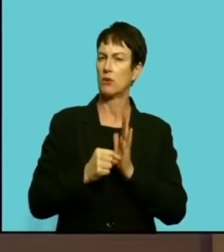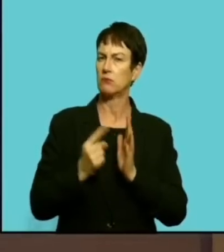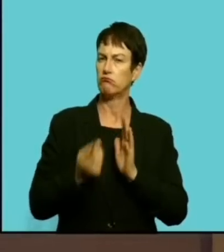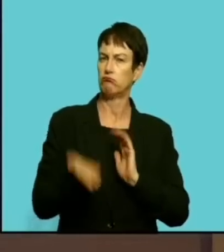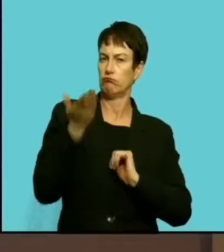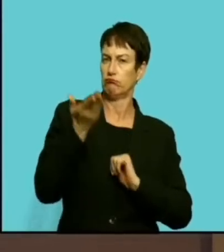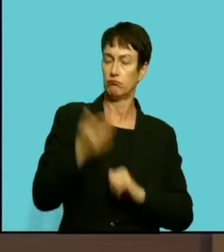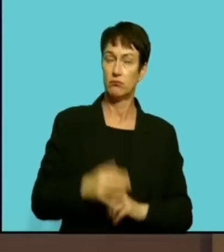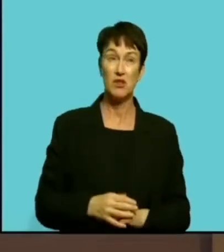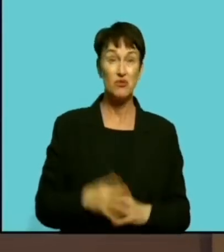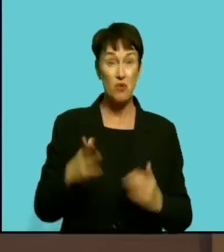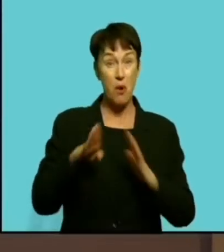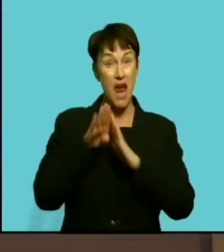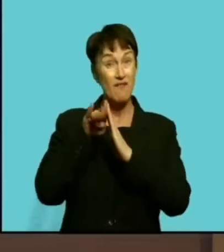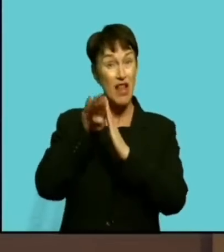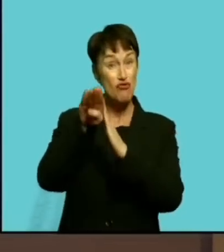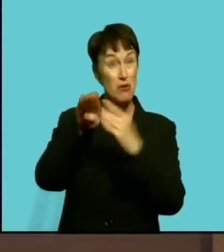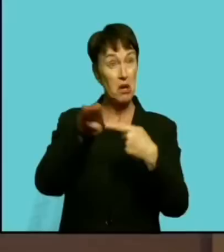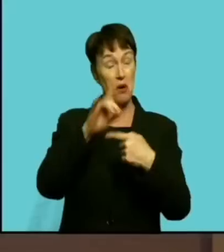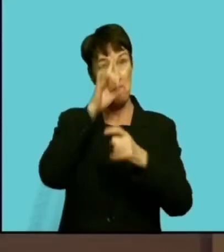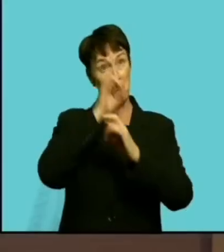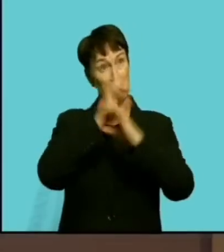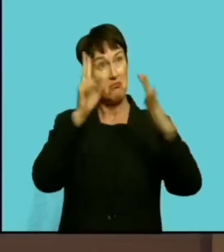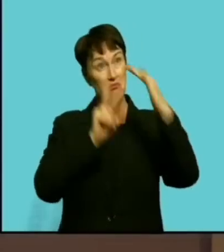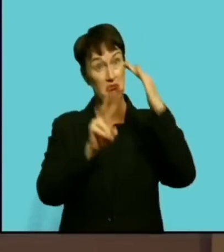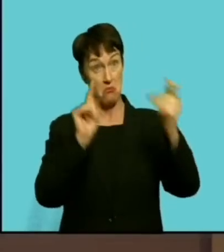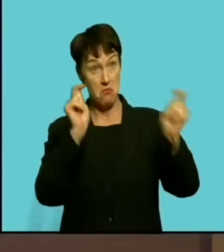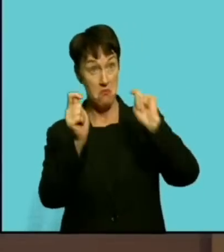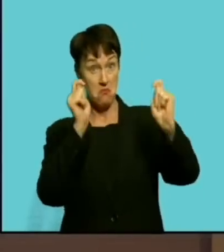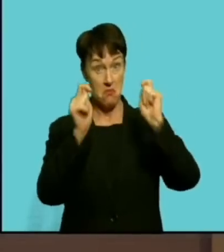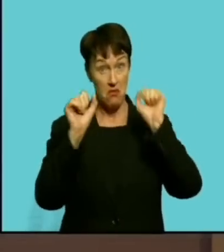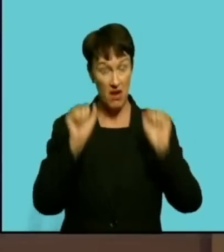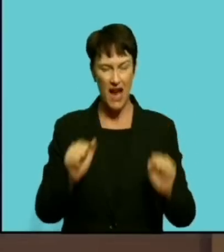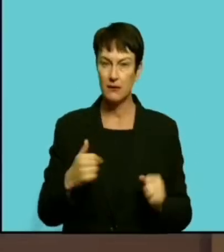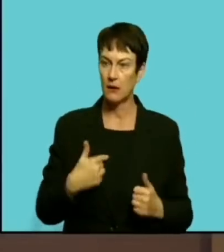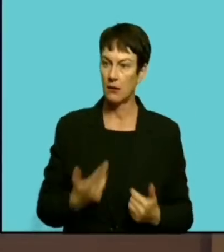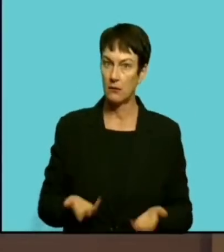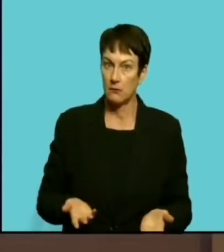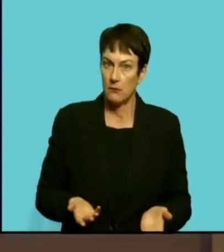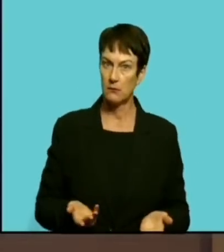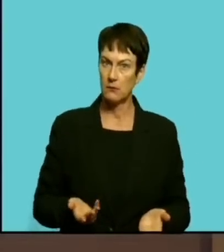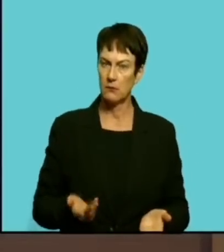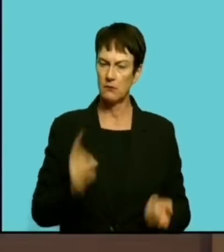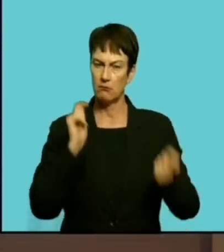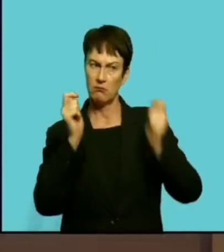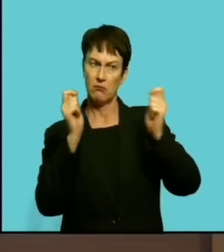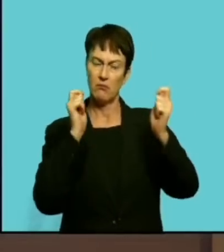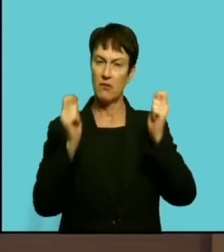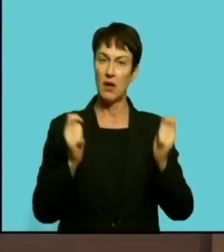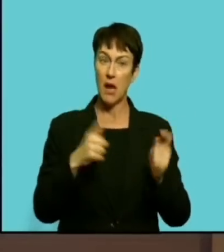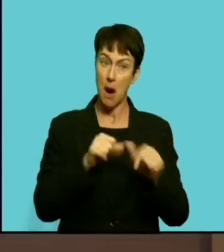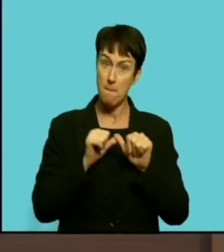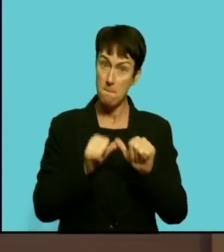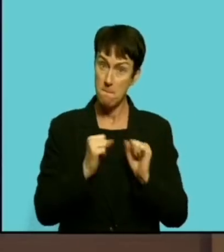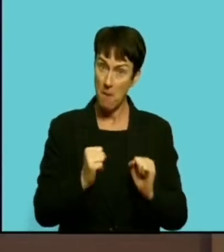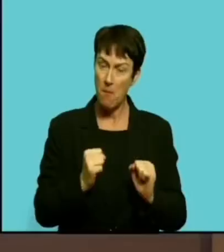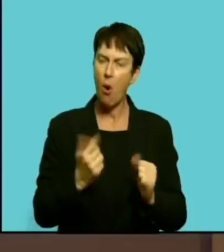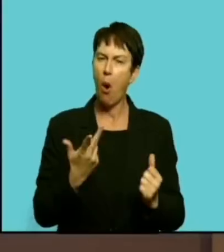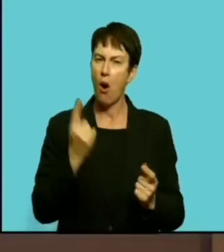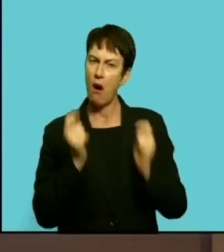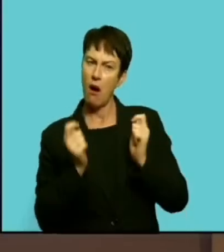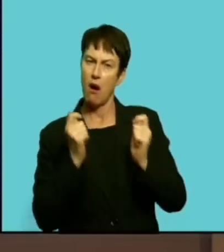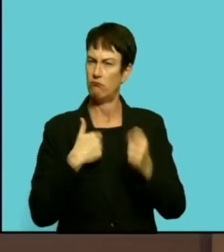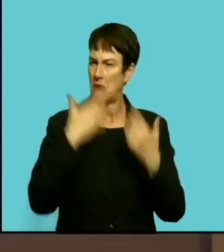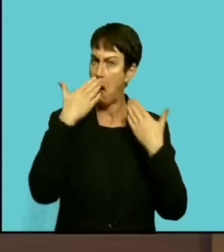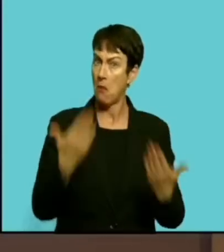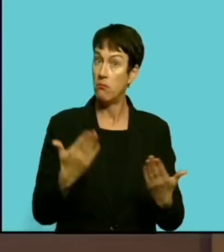do we still see it as transitory? We don't know what is transitory and what is permanent. What we do know